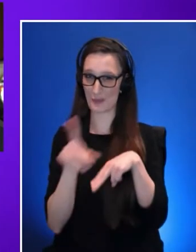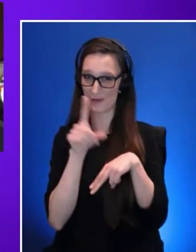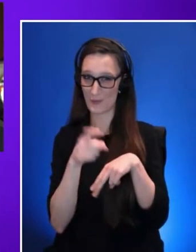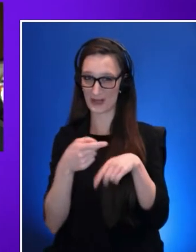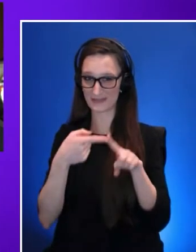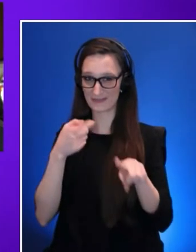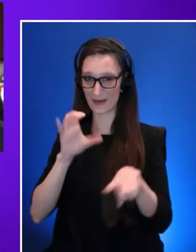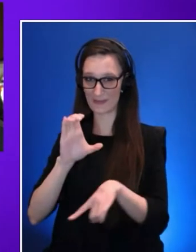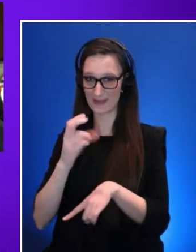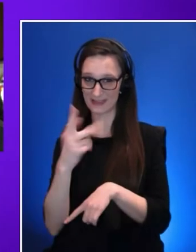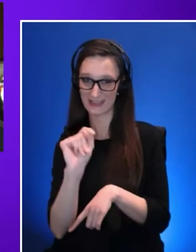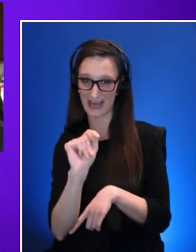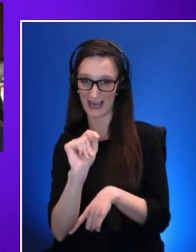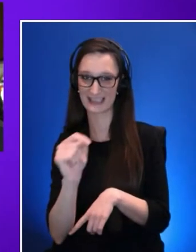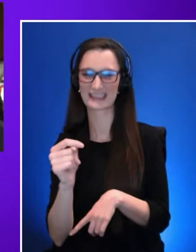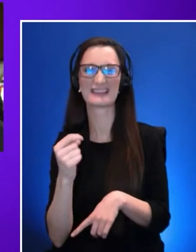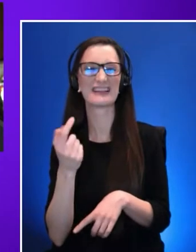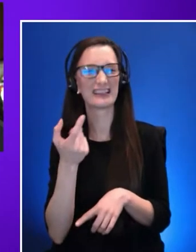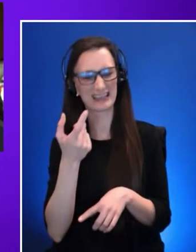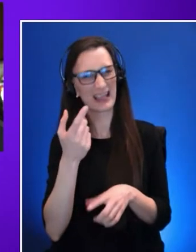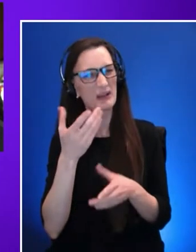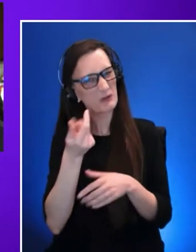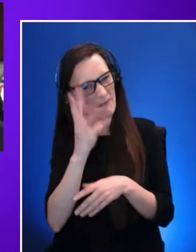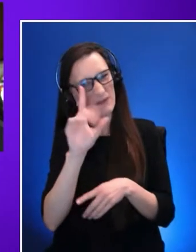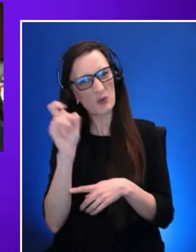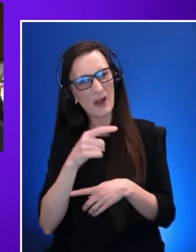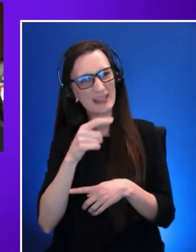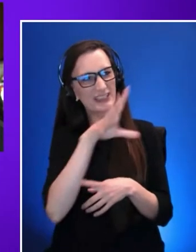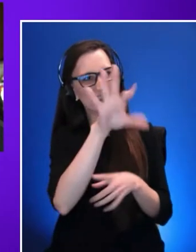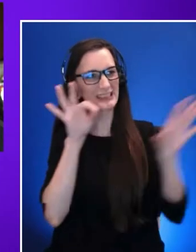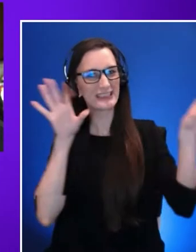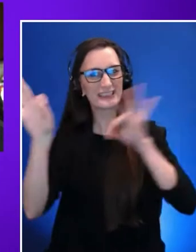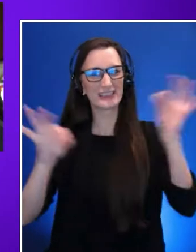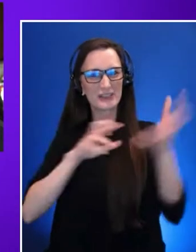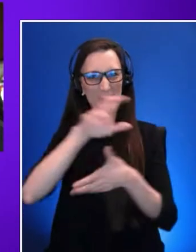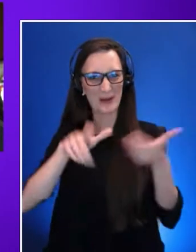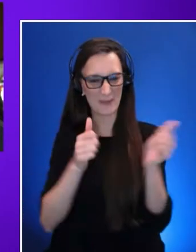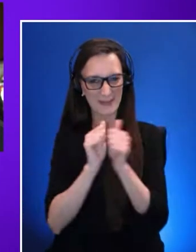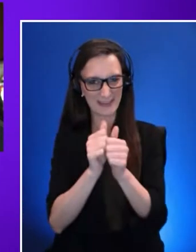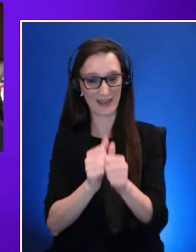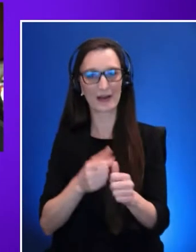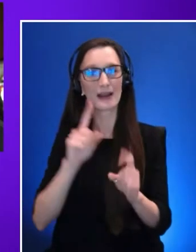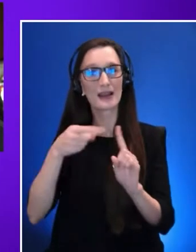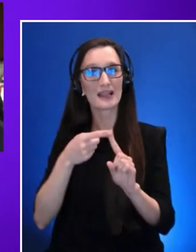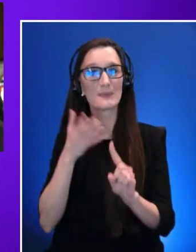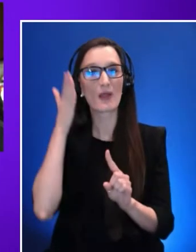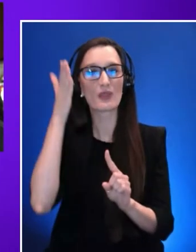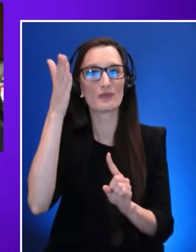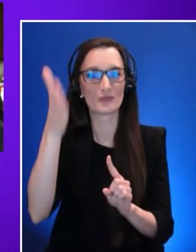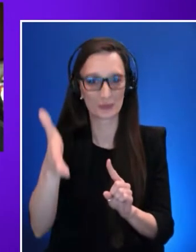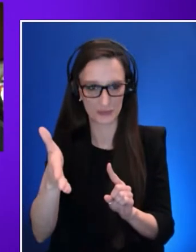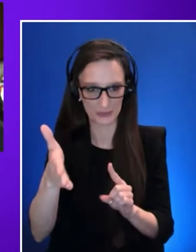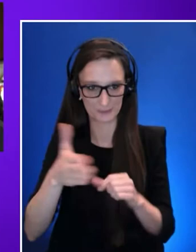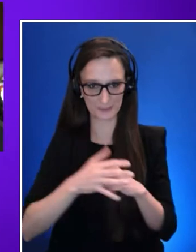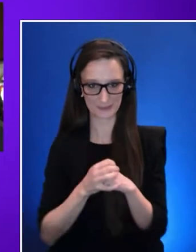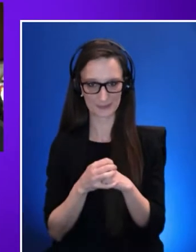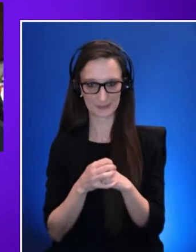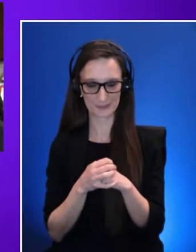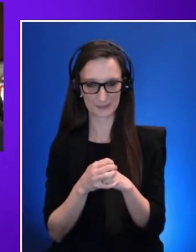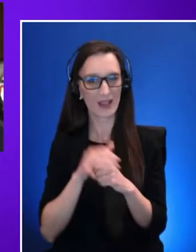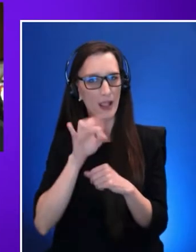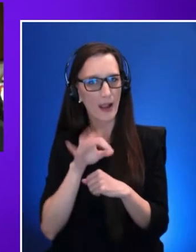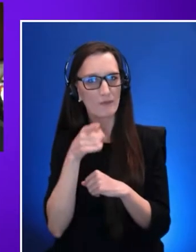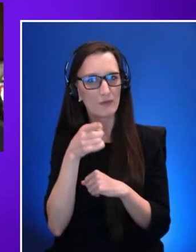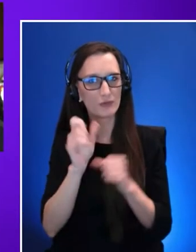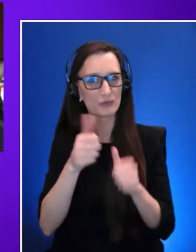of a few questions that were asked. And it's about the future of haptics and touch. If you could each